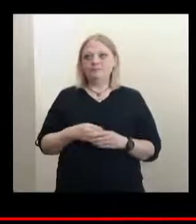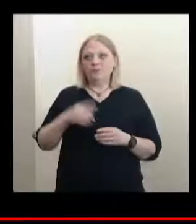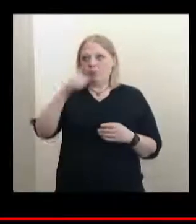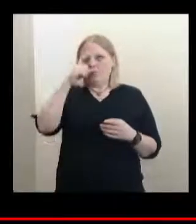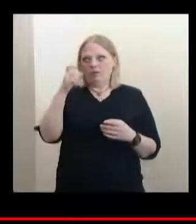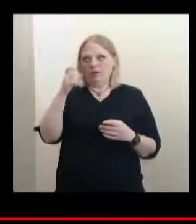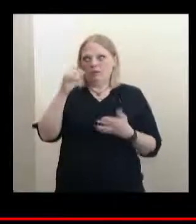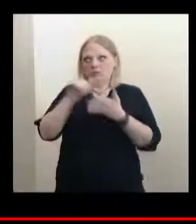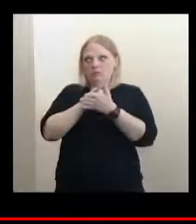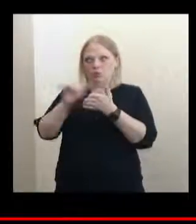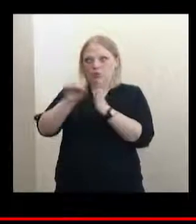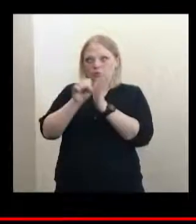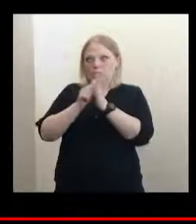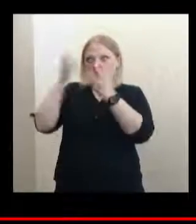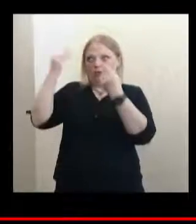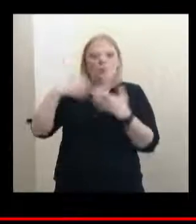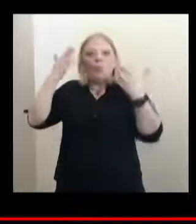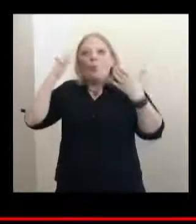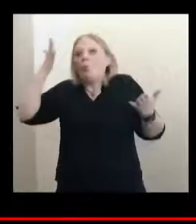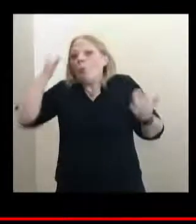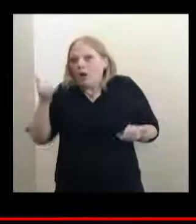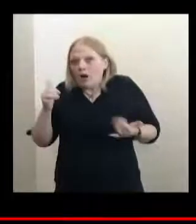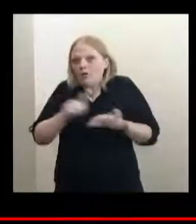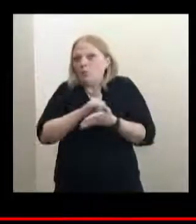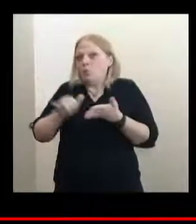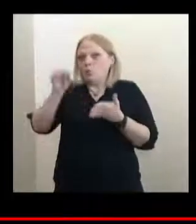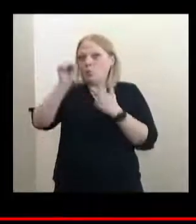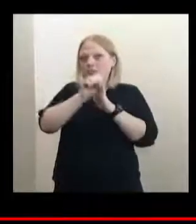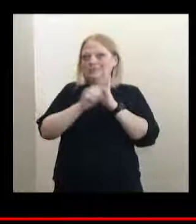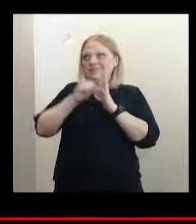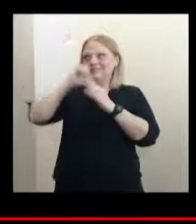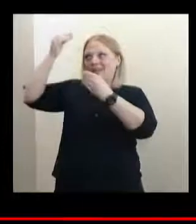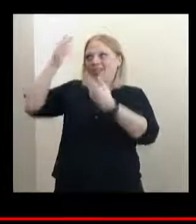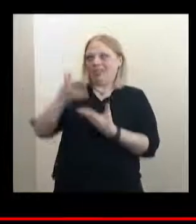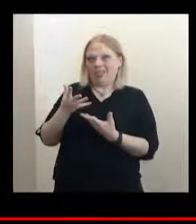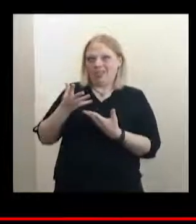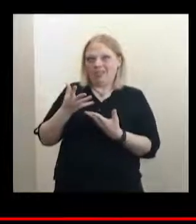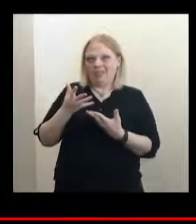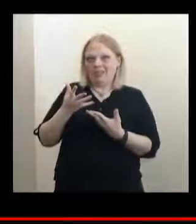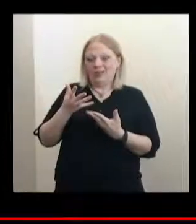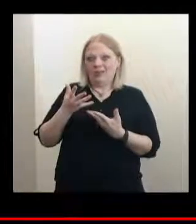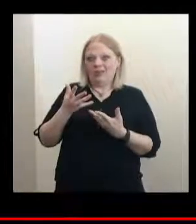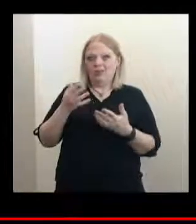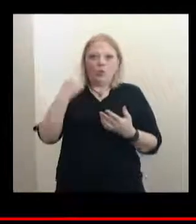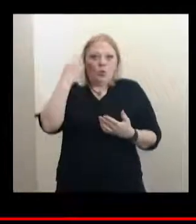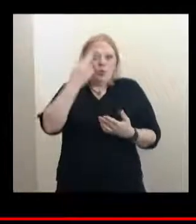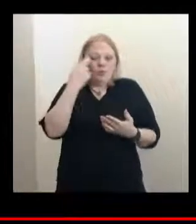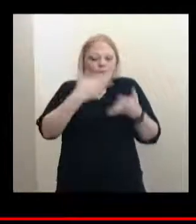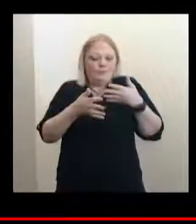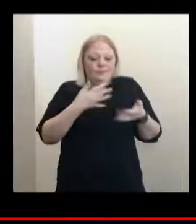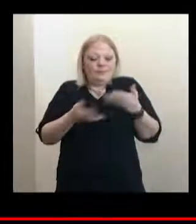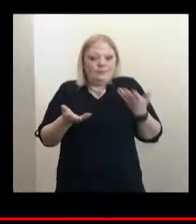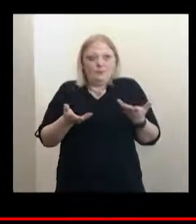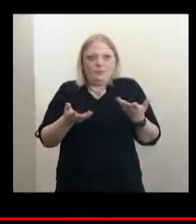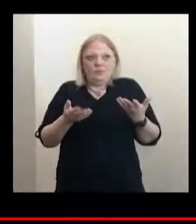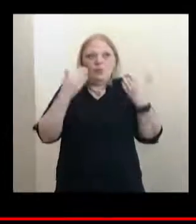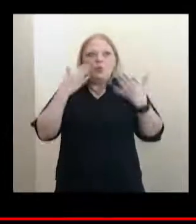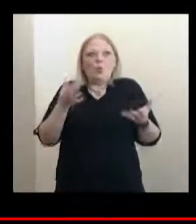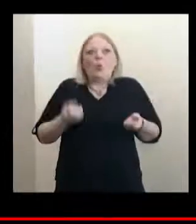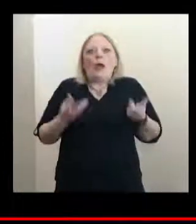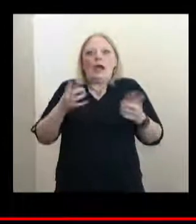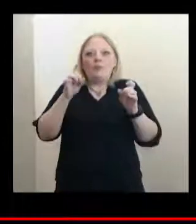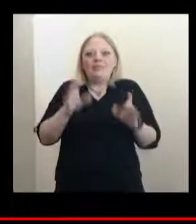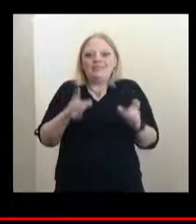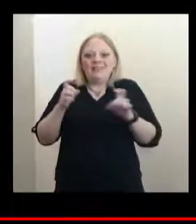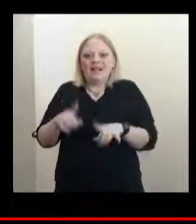State, we don't know why, New York State is not providing it to us, but we're not getting the negatives. We don't know how many tests are actually being performed